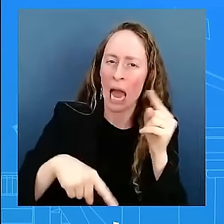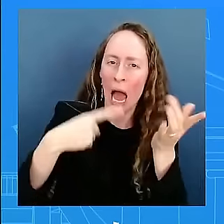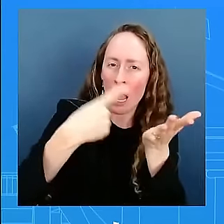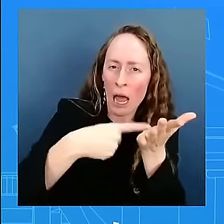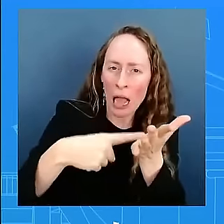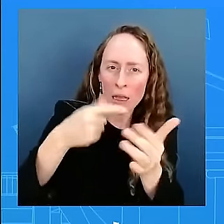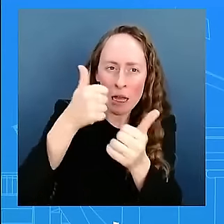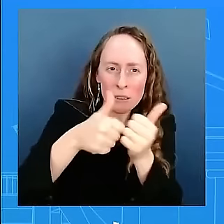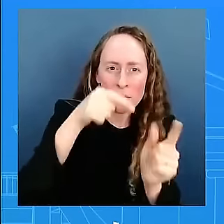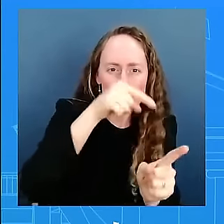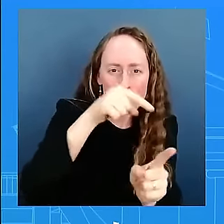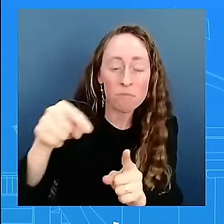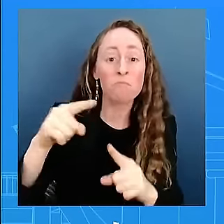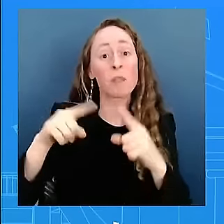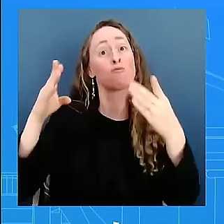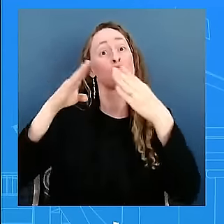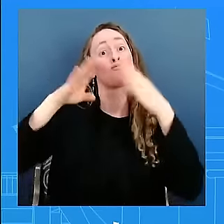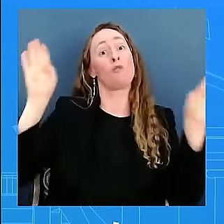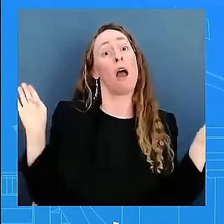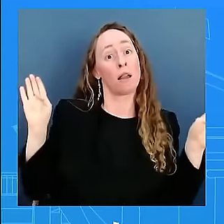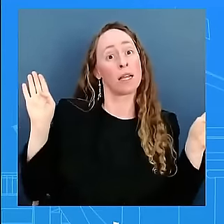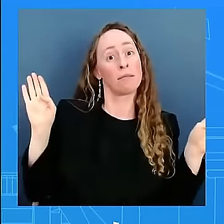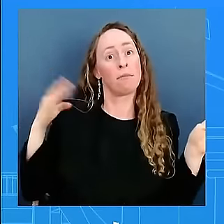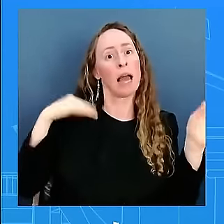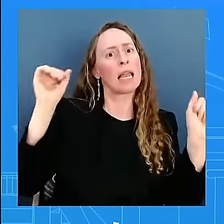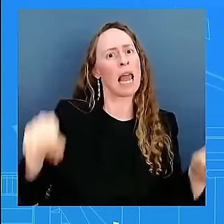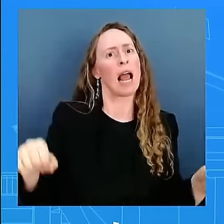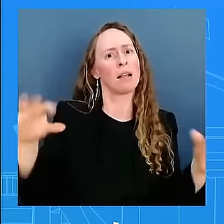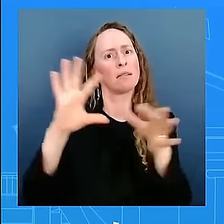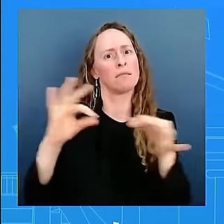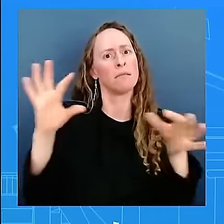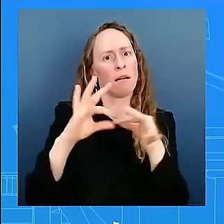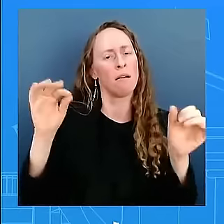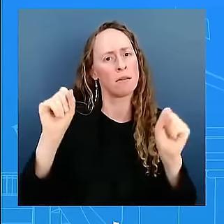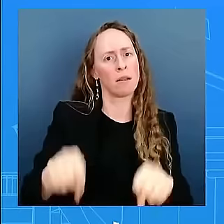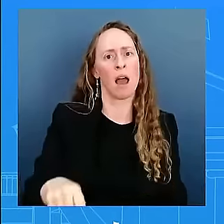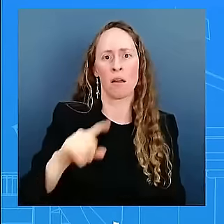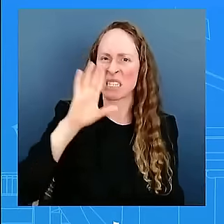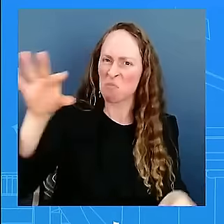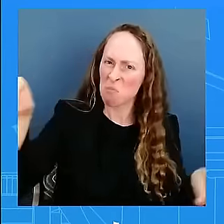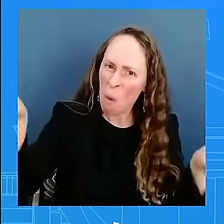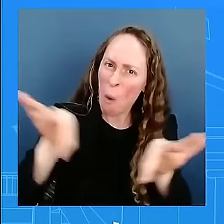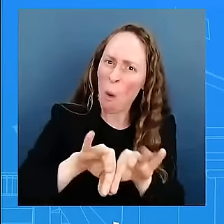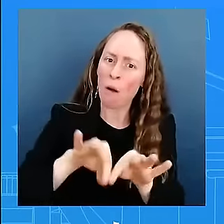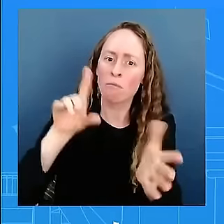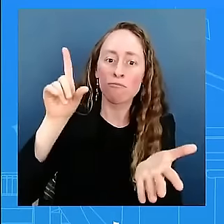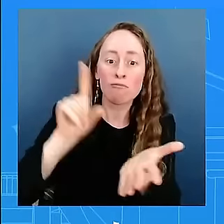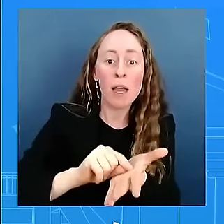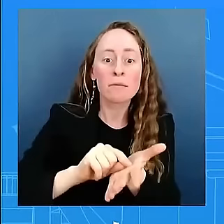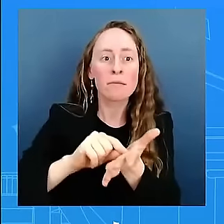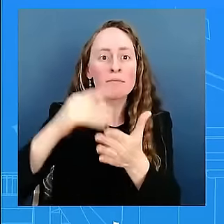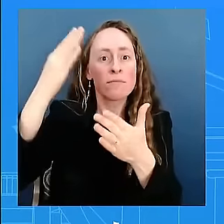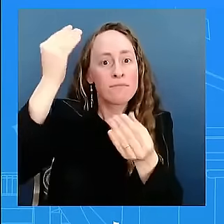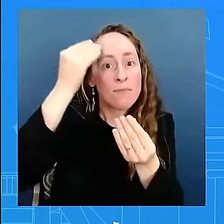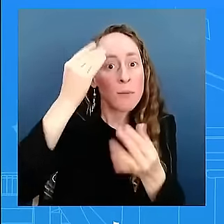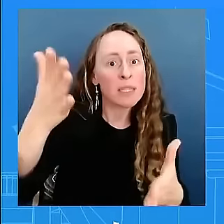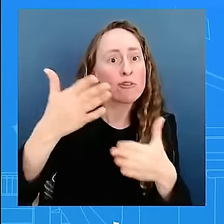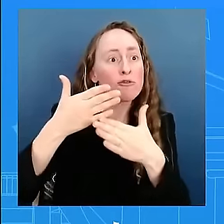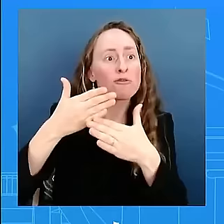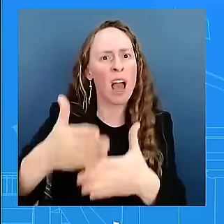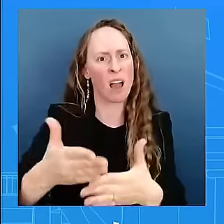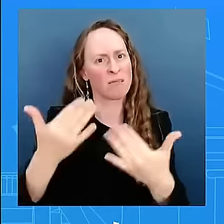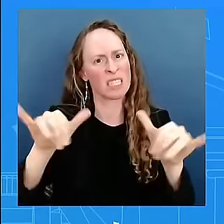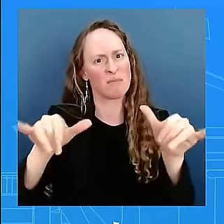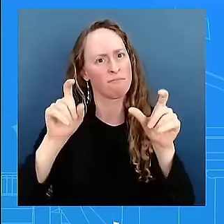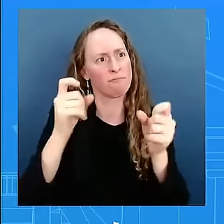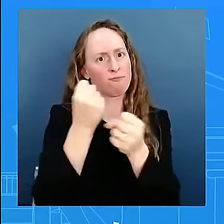we believe in the freedom of the press. This is important to us. We believe it's part of our democracy, and we want to see, not just here, it's